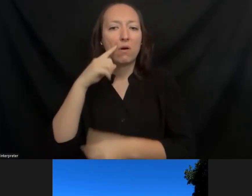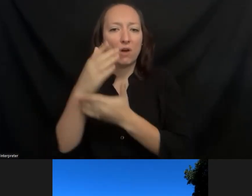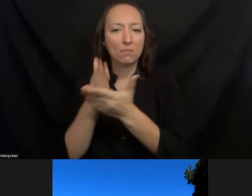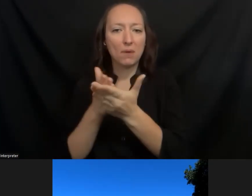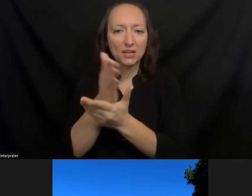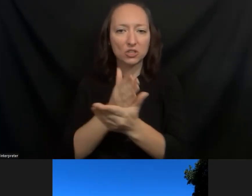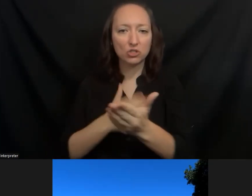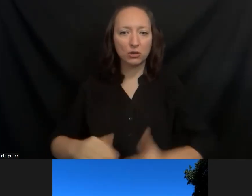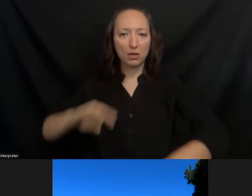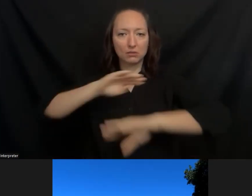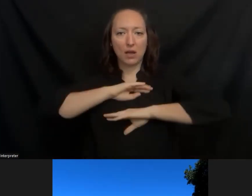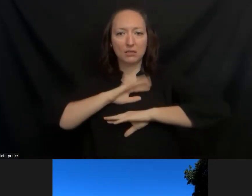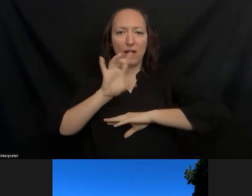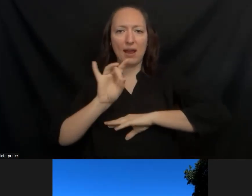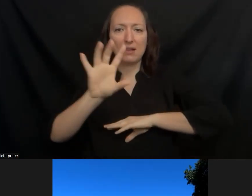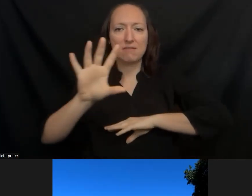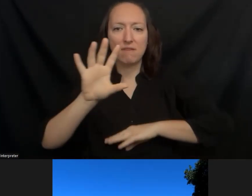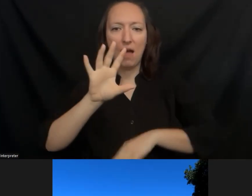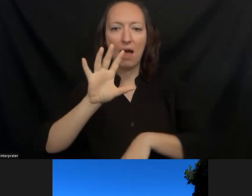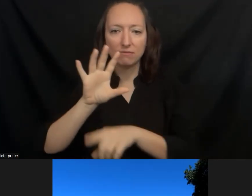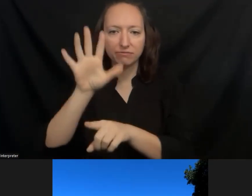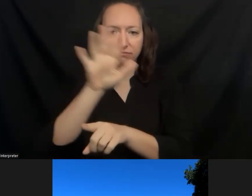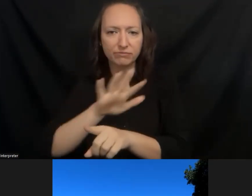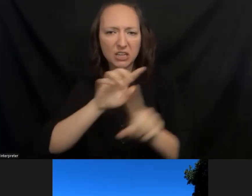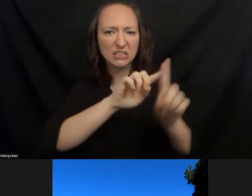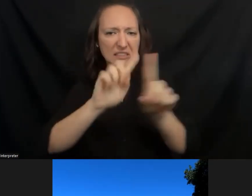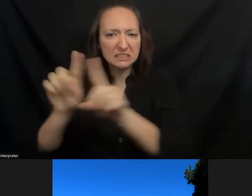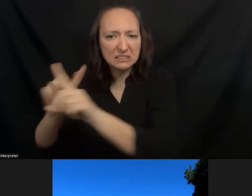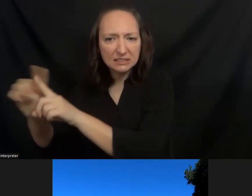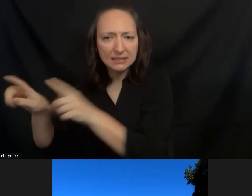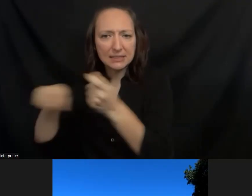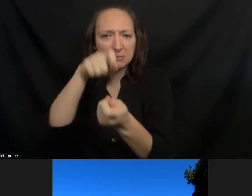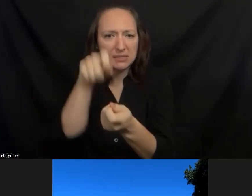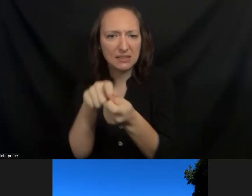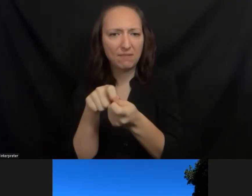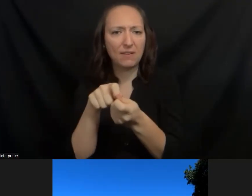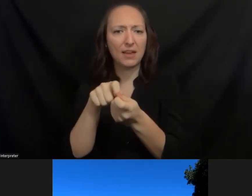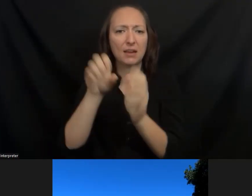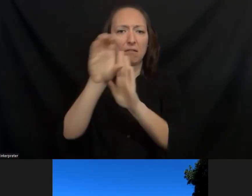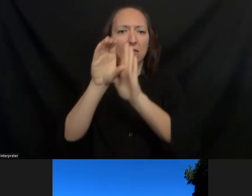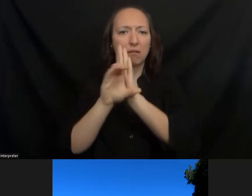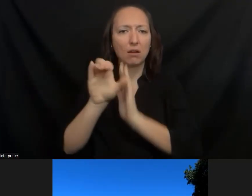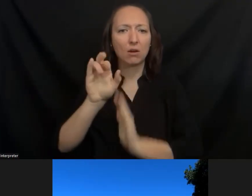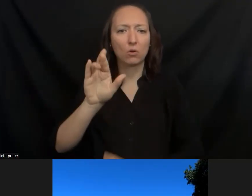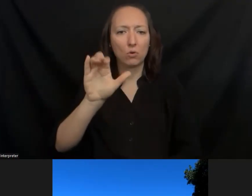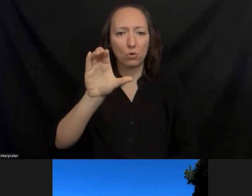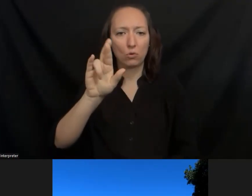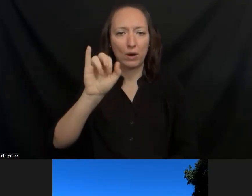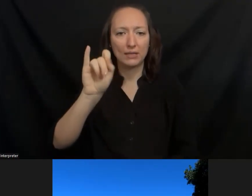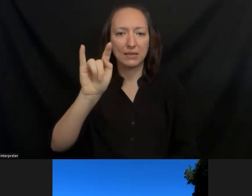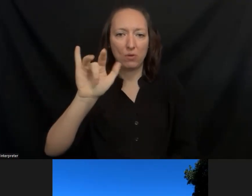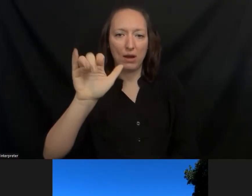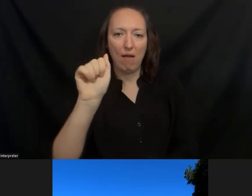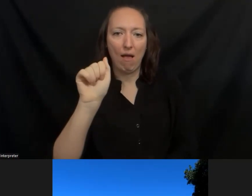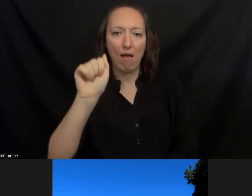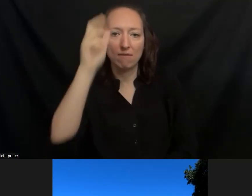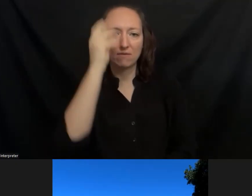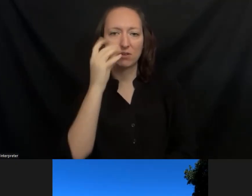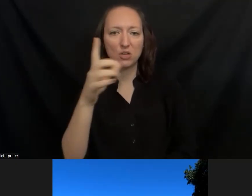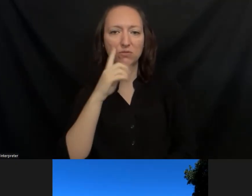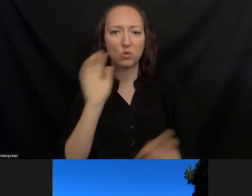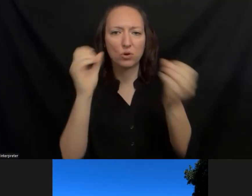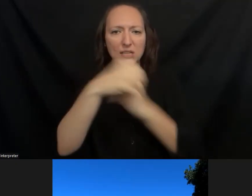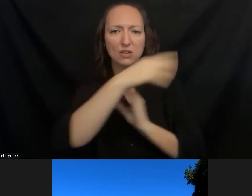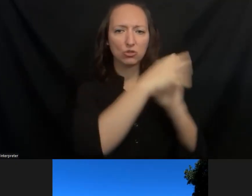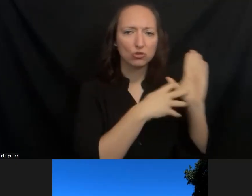process, financial policies, financial projections, revenue and expense reports within that. So it's a standard that, we started to